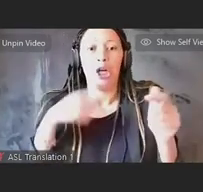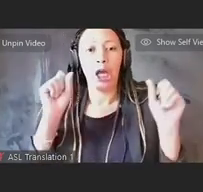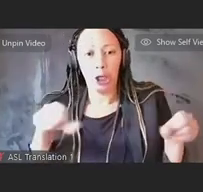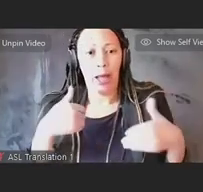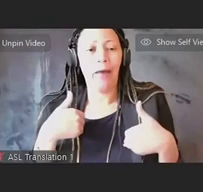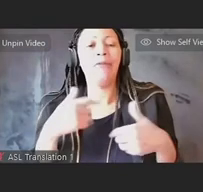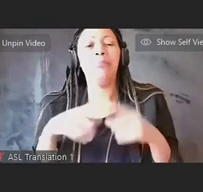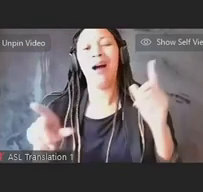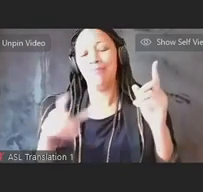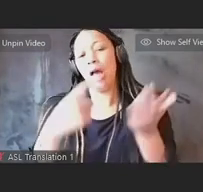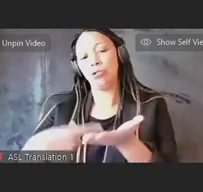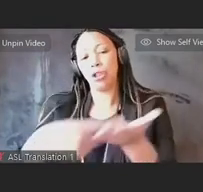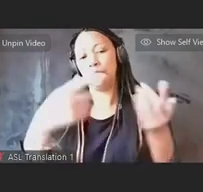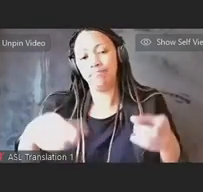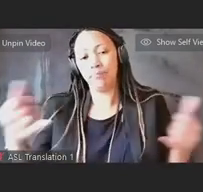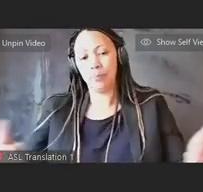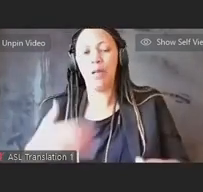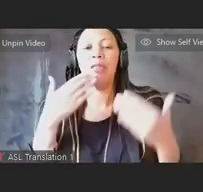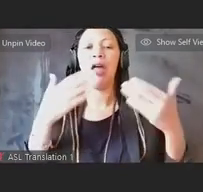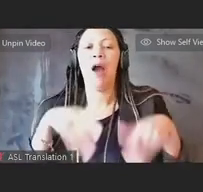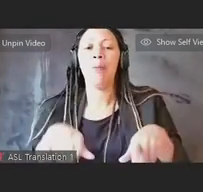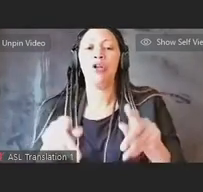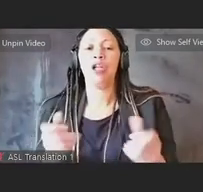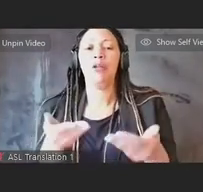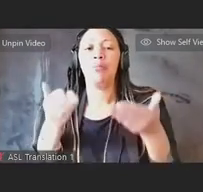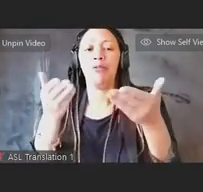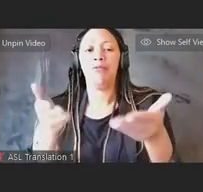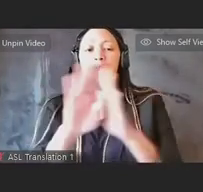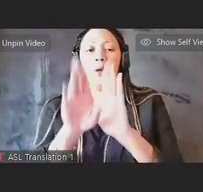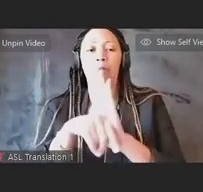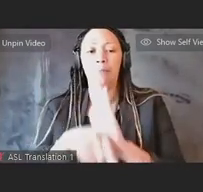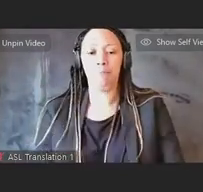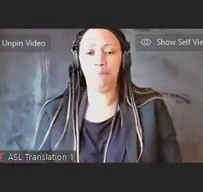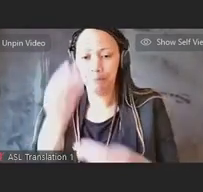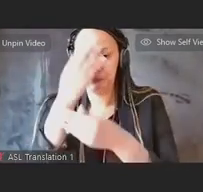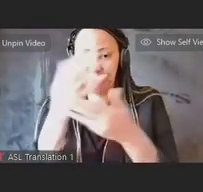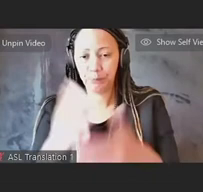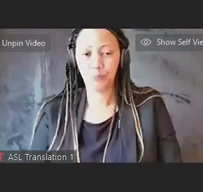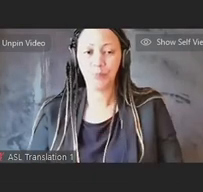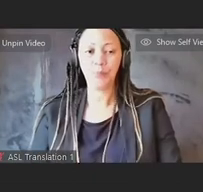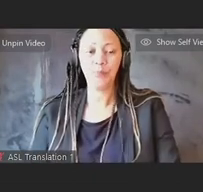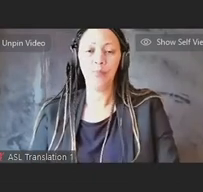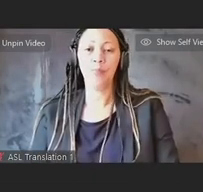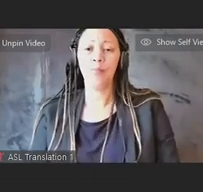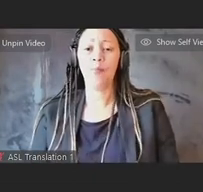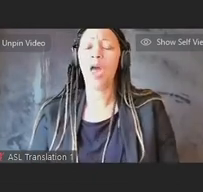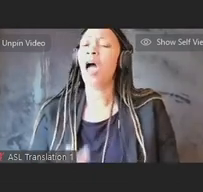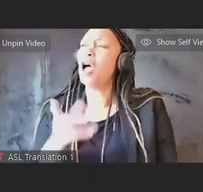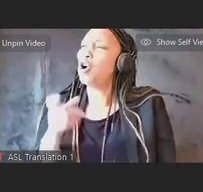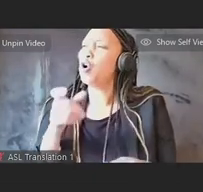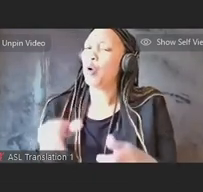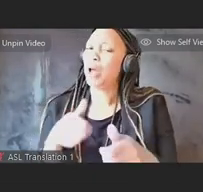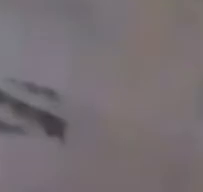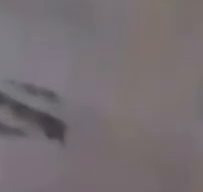that's going on right now. Thank you for giving me the opportunity to provide the background. If I could just quickly follow up on that, just